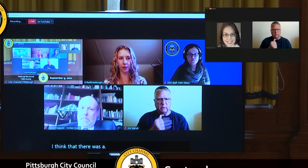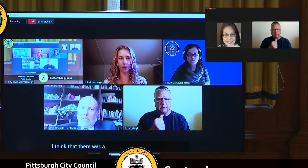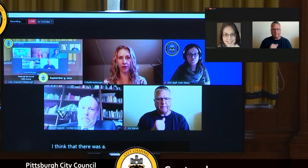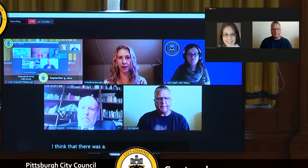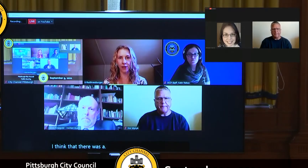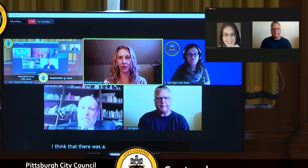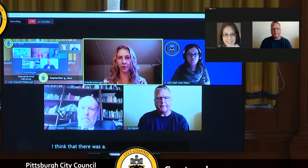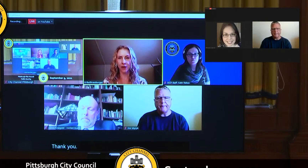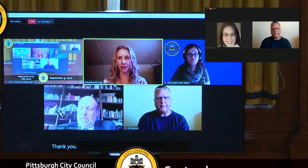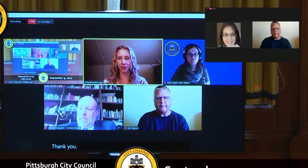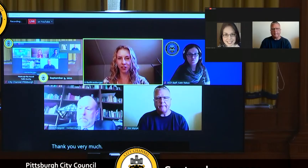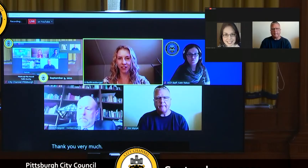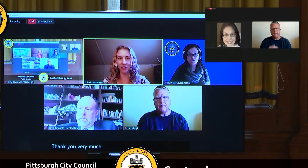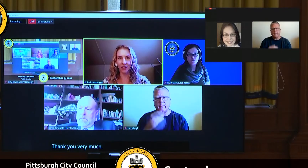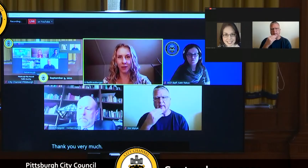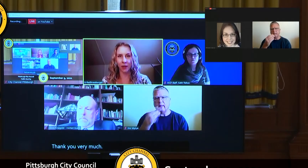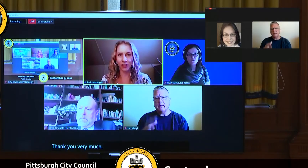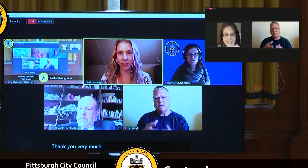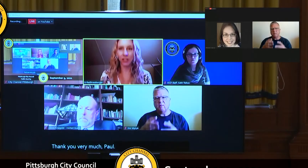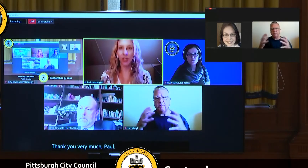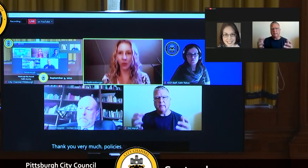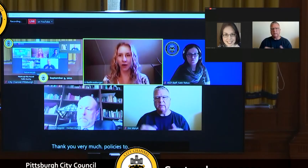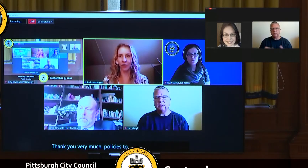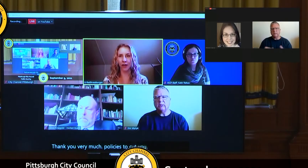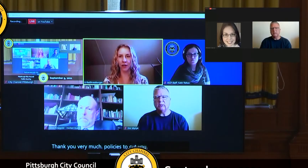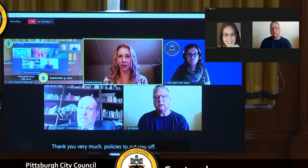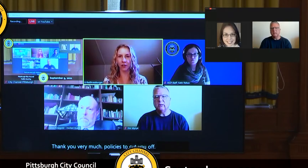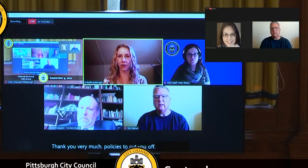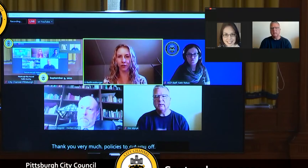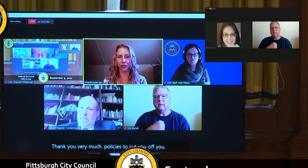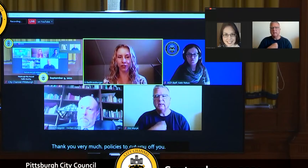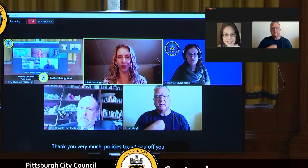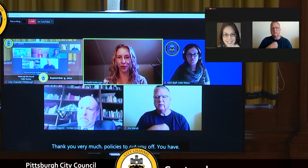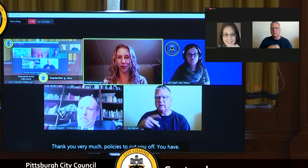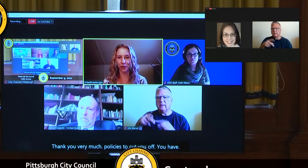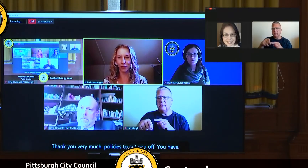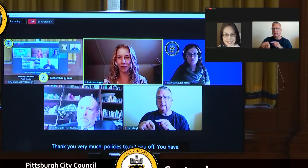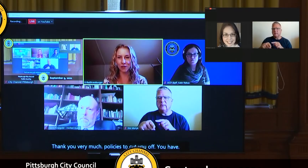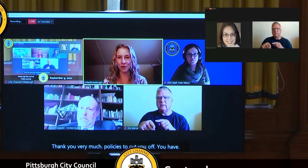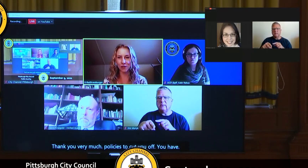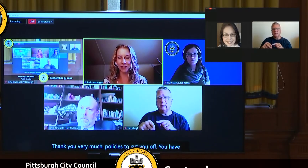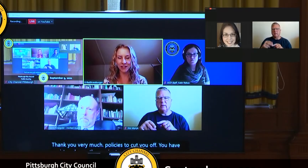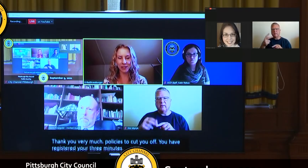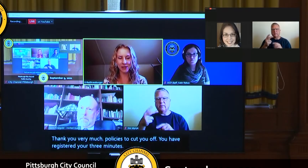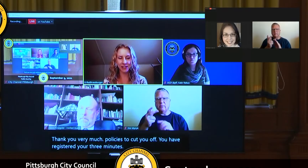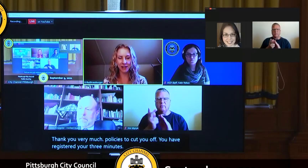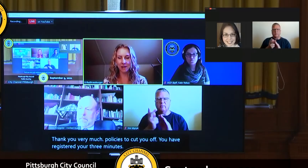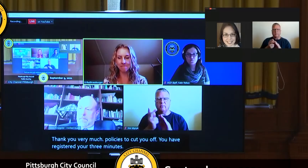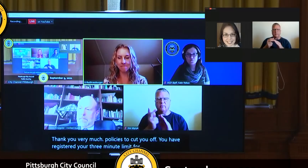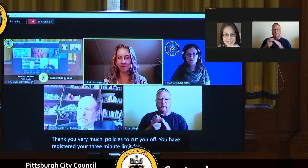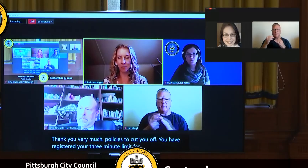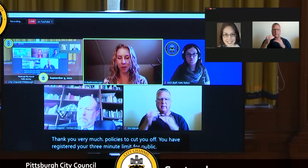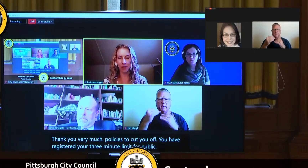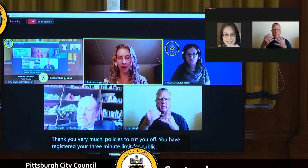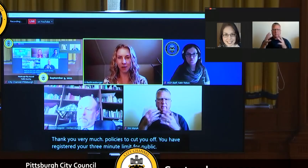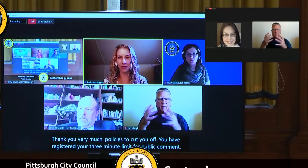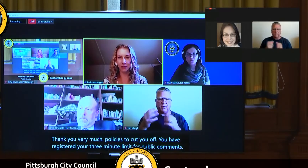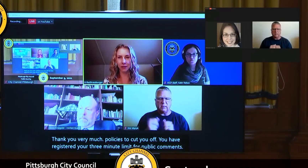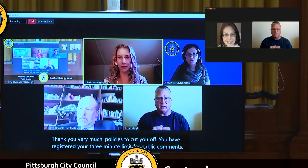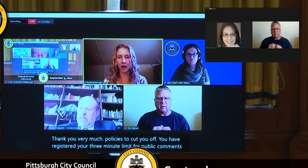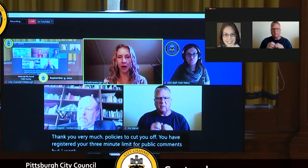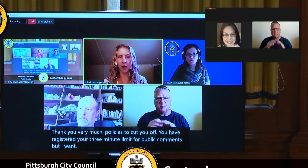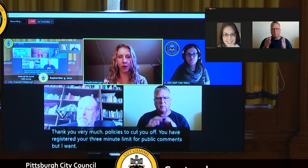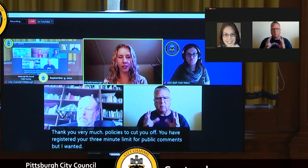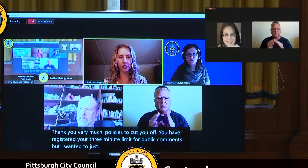Thank you very much. Apologies to cut you off. You have reached your 3-minute limit for public comments, but I wanted